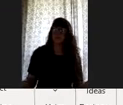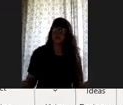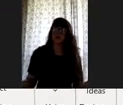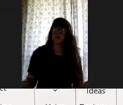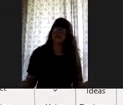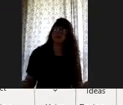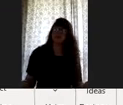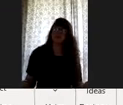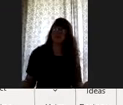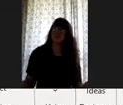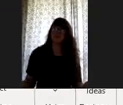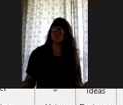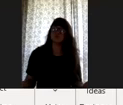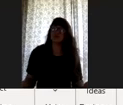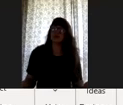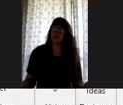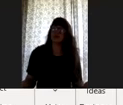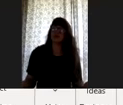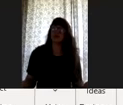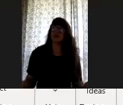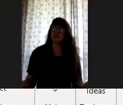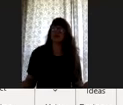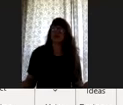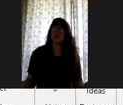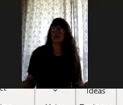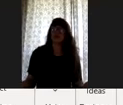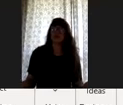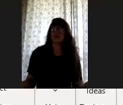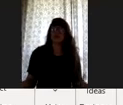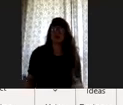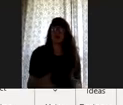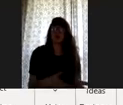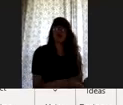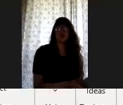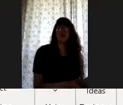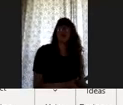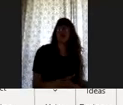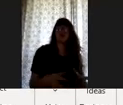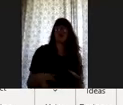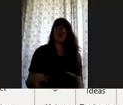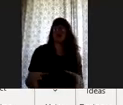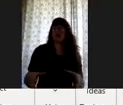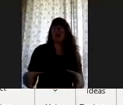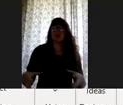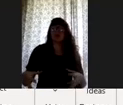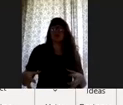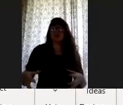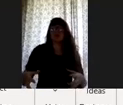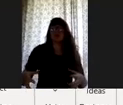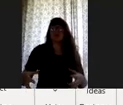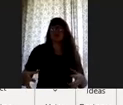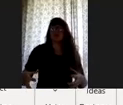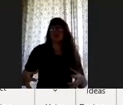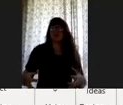the, I don't know how to put it into words. Okay, what is a Christian? So your hope is like